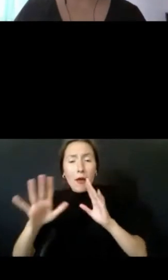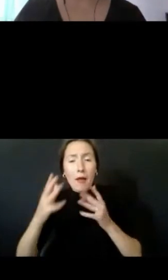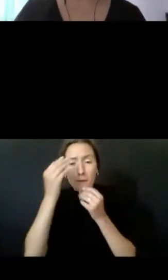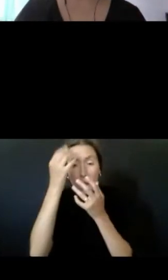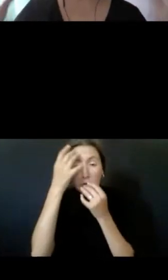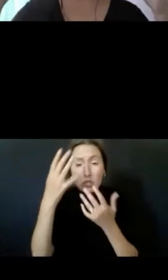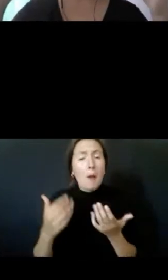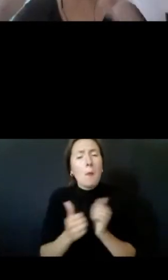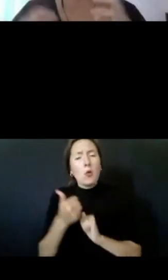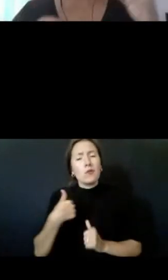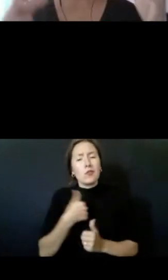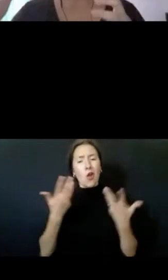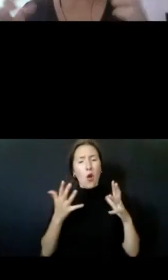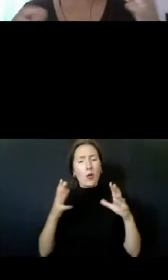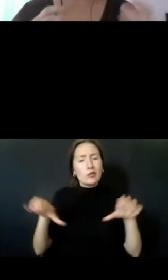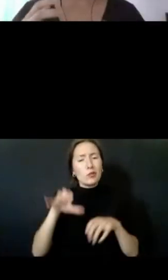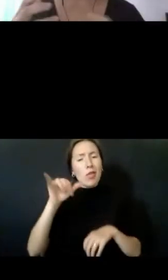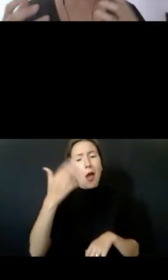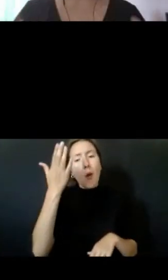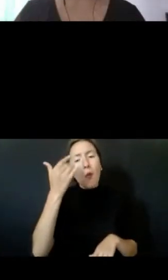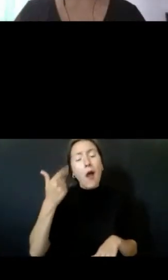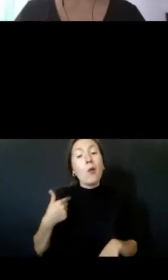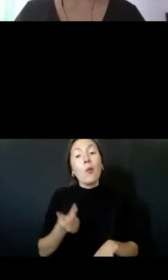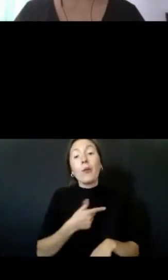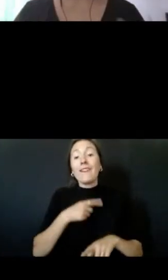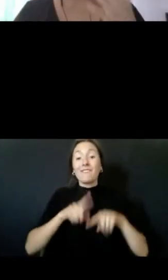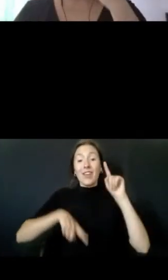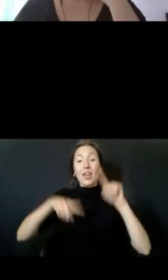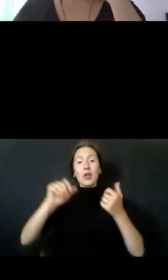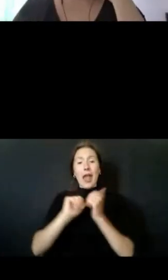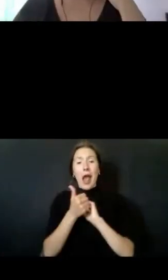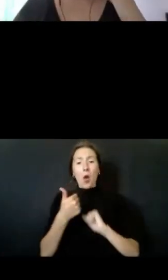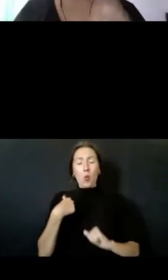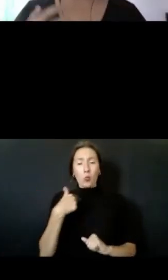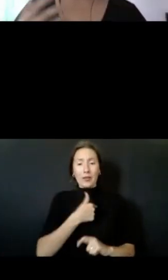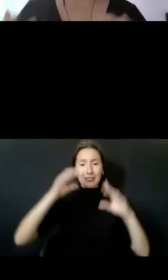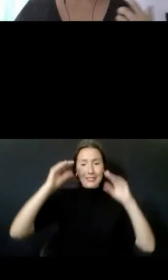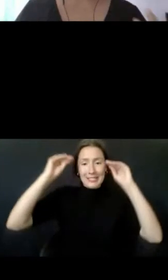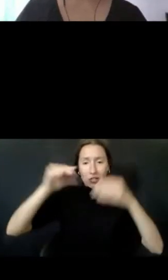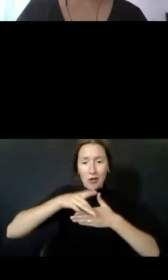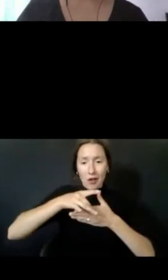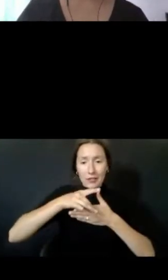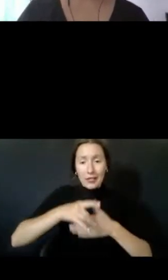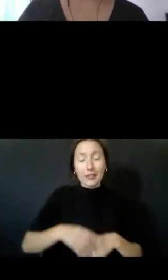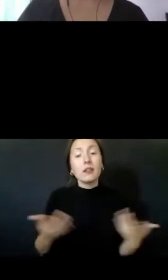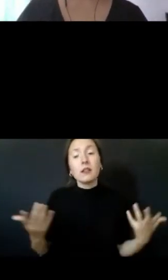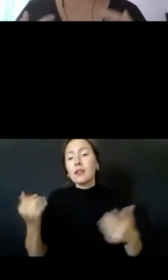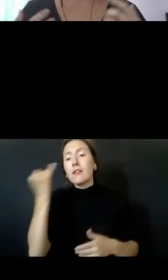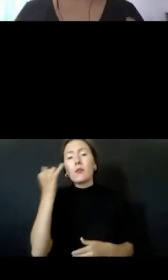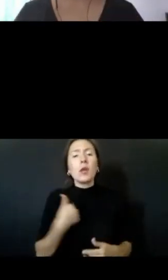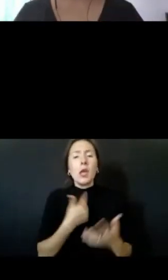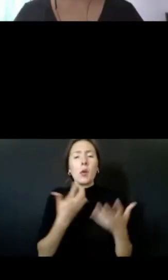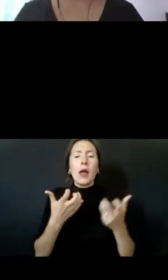things about, we do this by clarifying learning objectives and promoting expectations, by recruiting interest. And